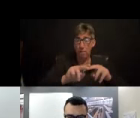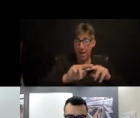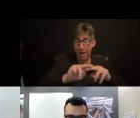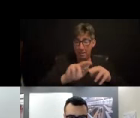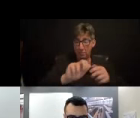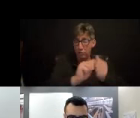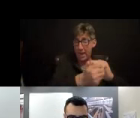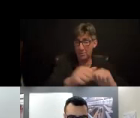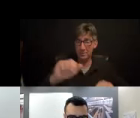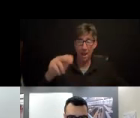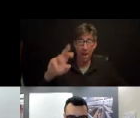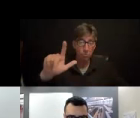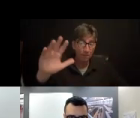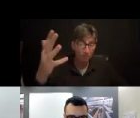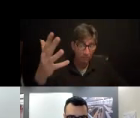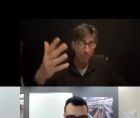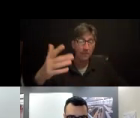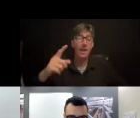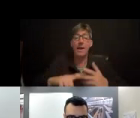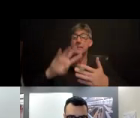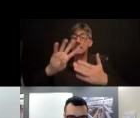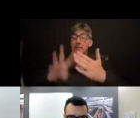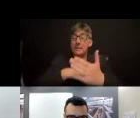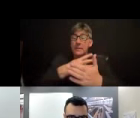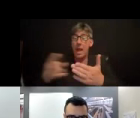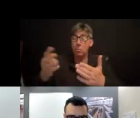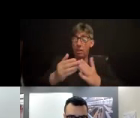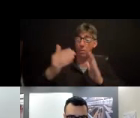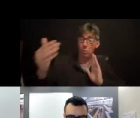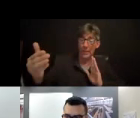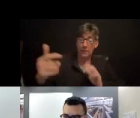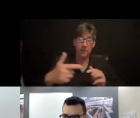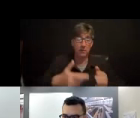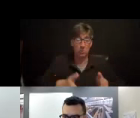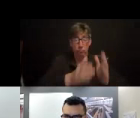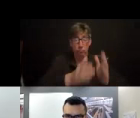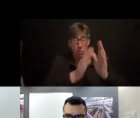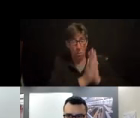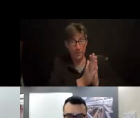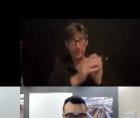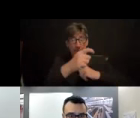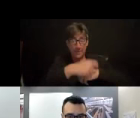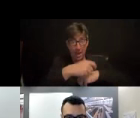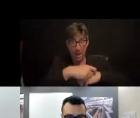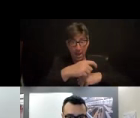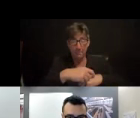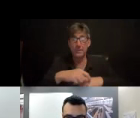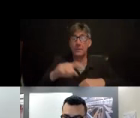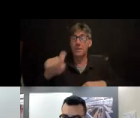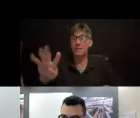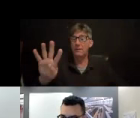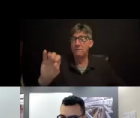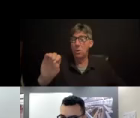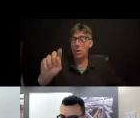that also the scheduling window, which is the time from request, request time rather, will become 40 minutes instead of the